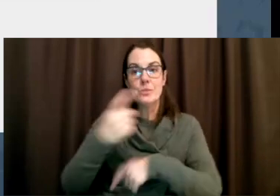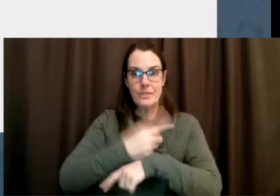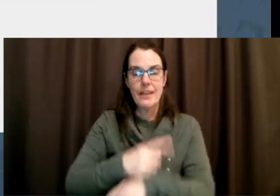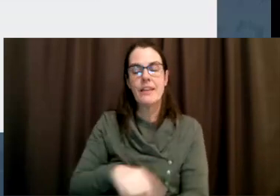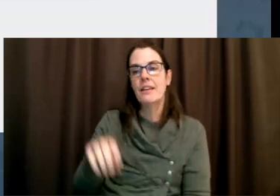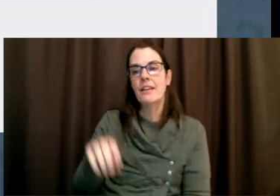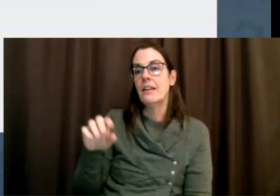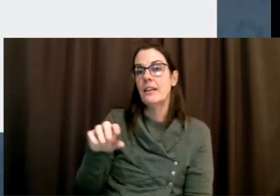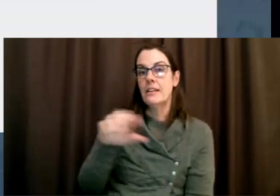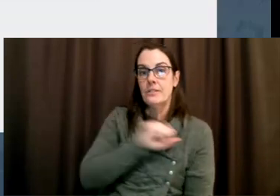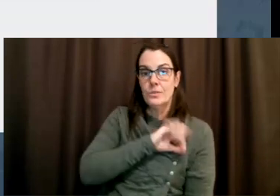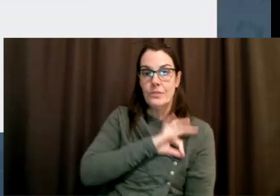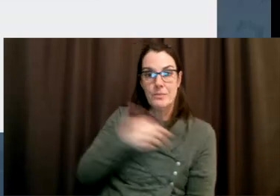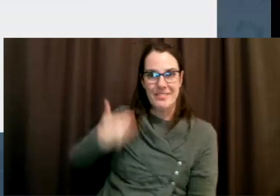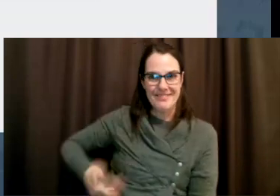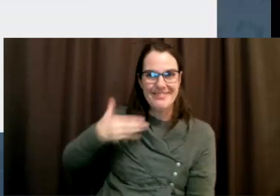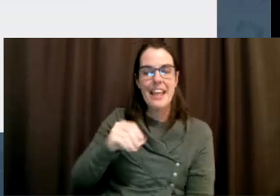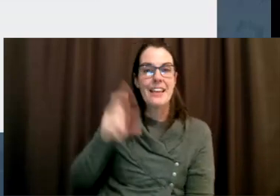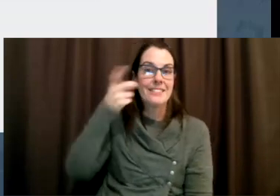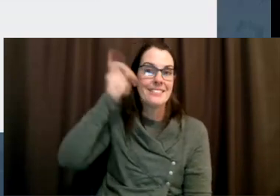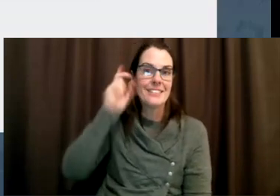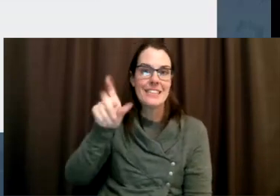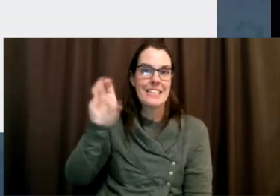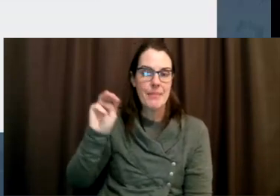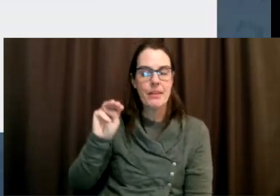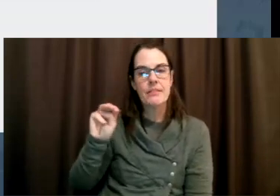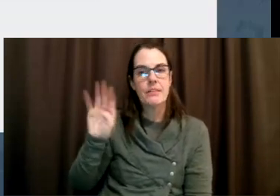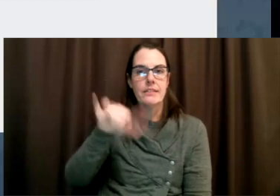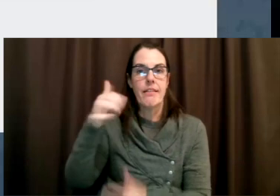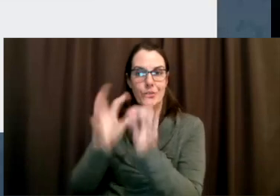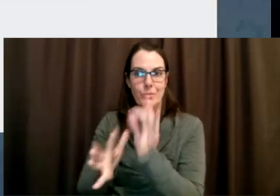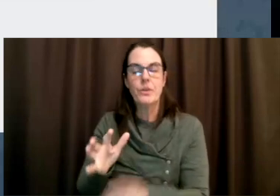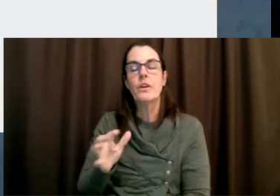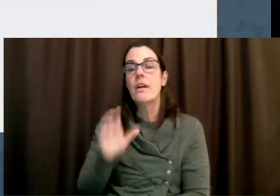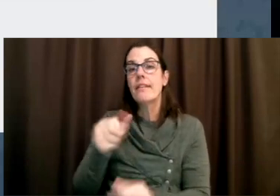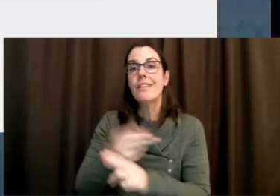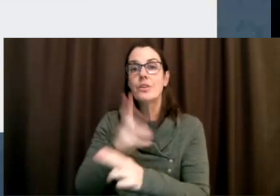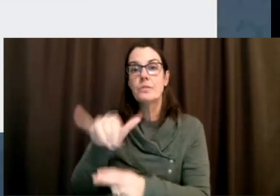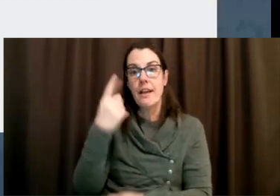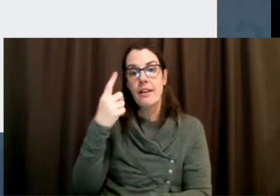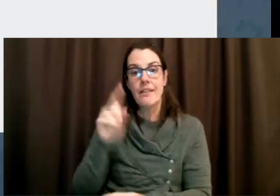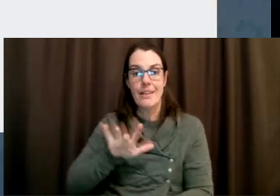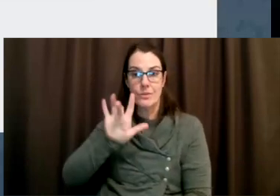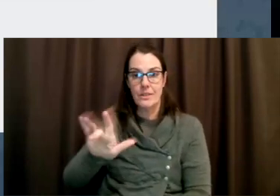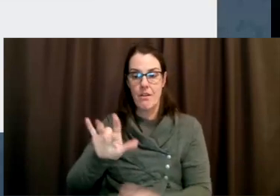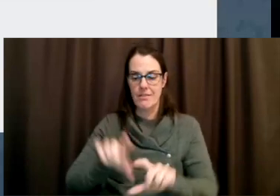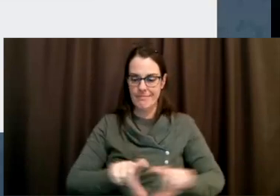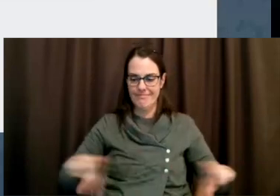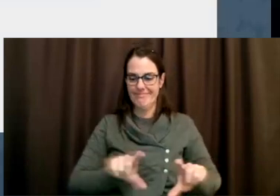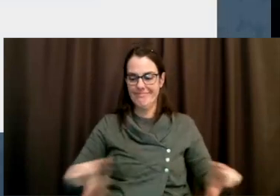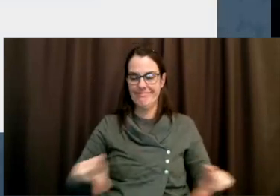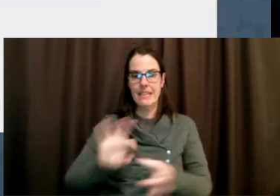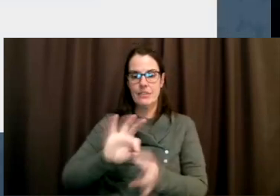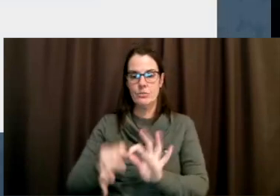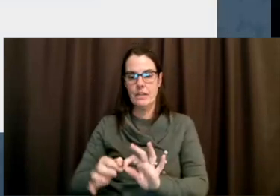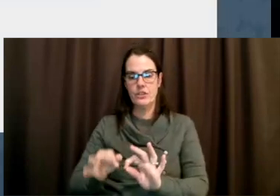ASL interpreters, and you can access that by clicking on the interpretation icon in your Zoom bar. And that's also where you can